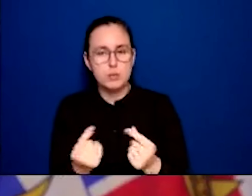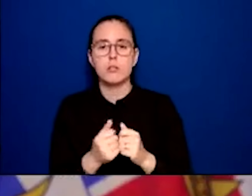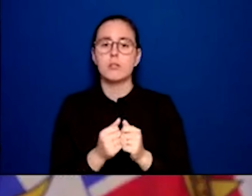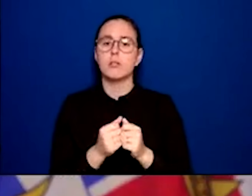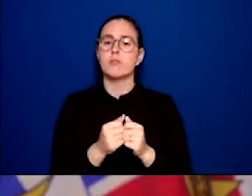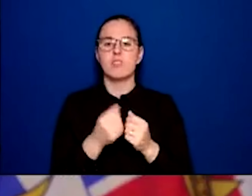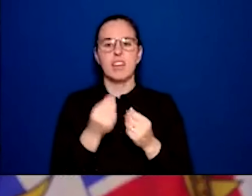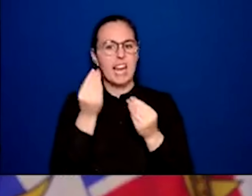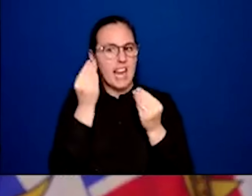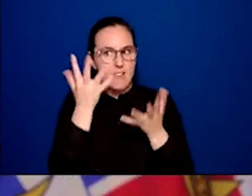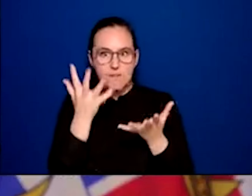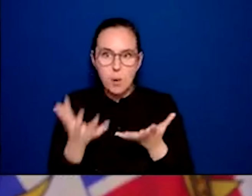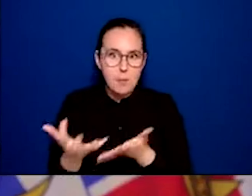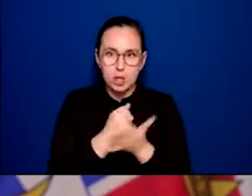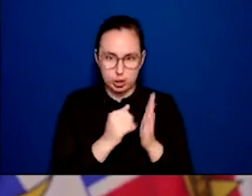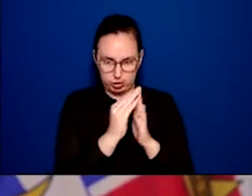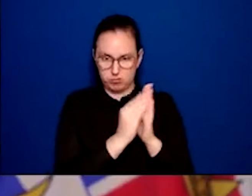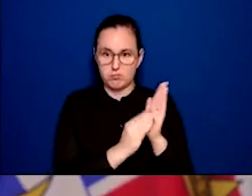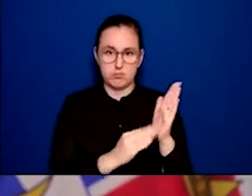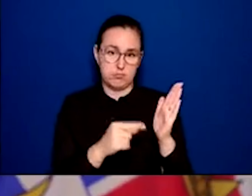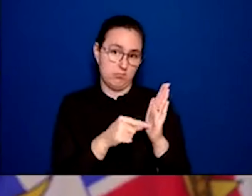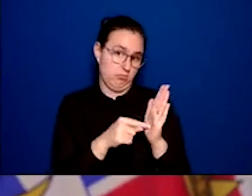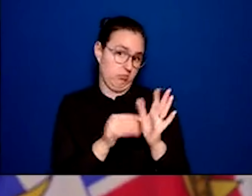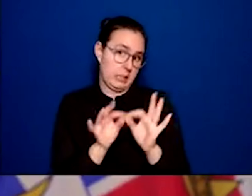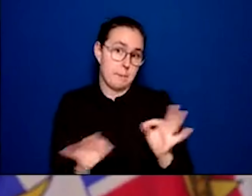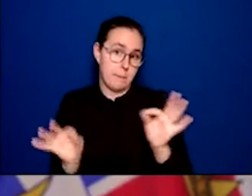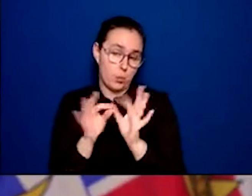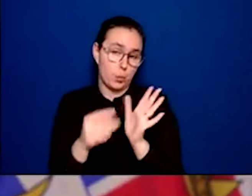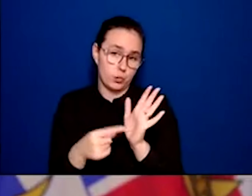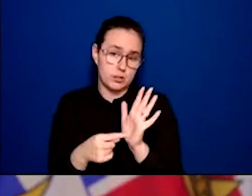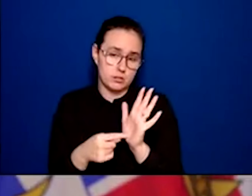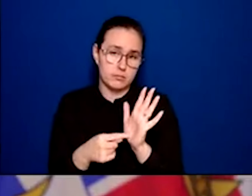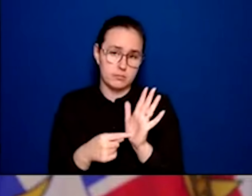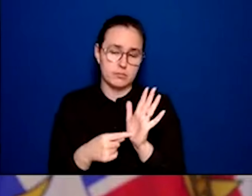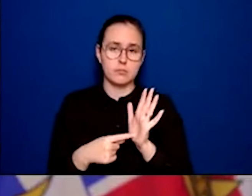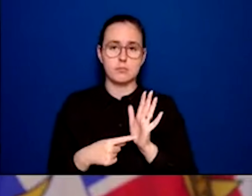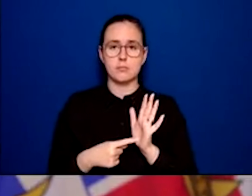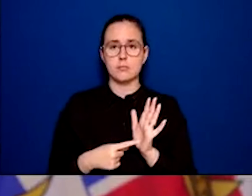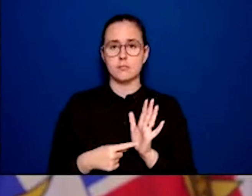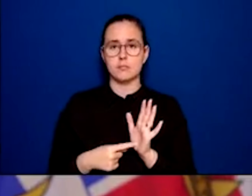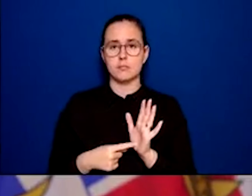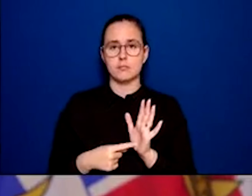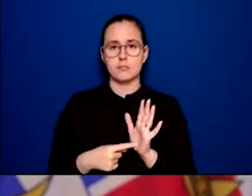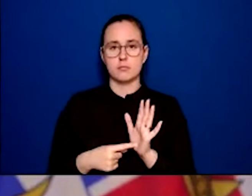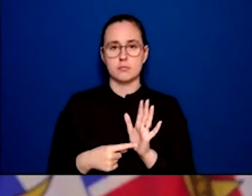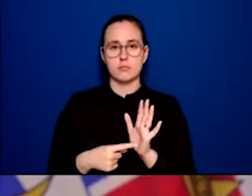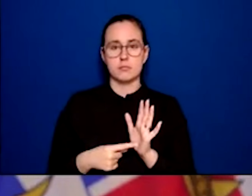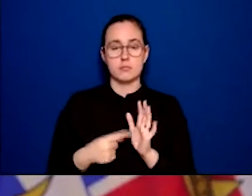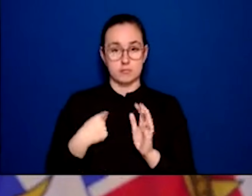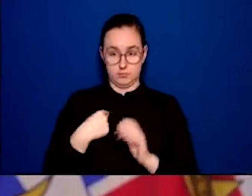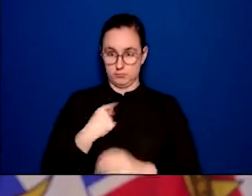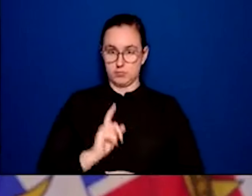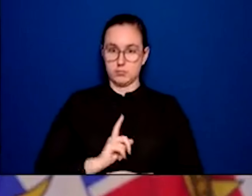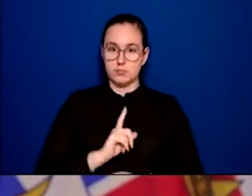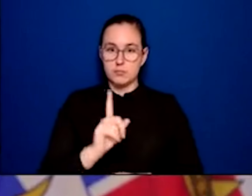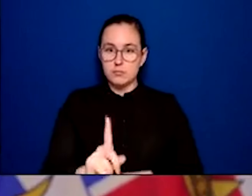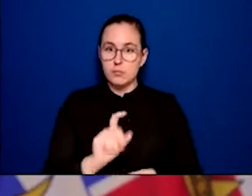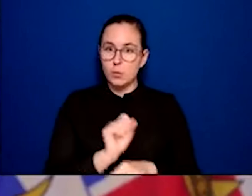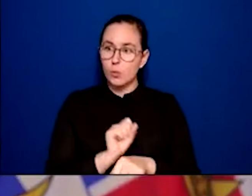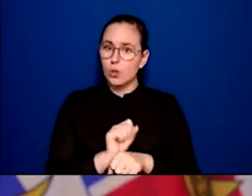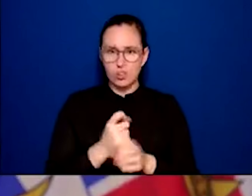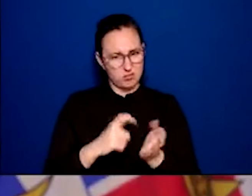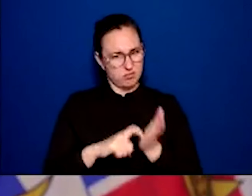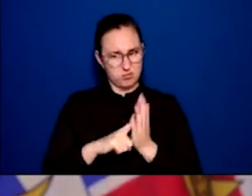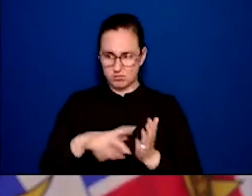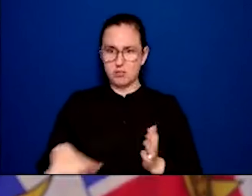it is an important consideration. You do have a requirement to have a safe workplace. And what we're seeing right now with the